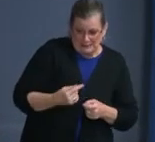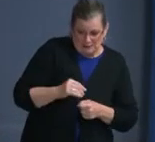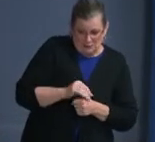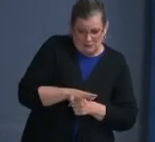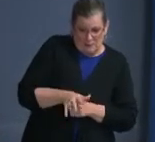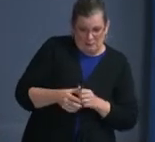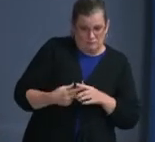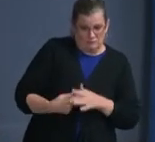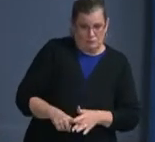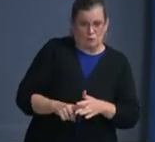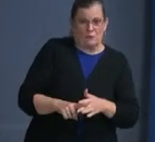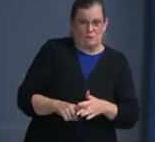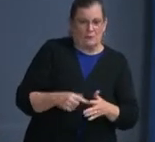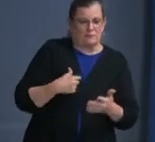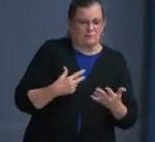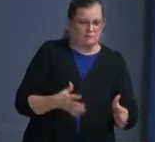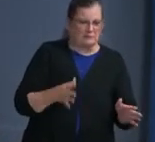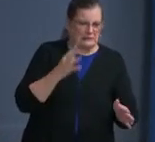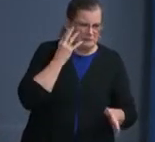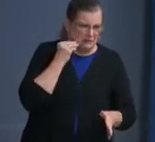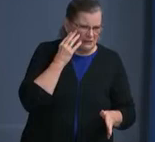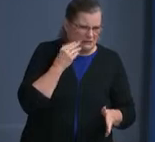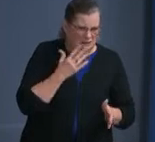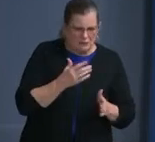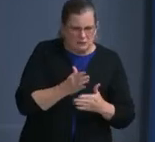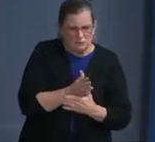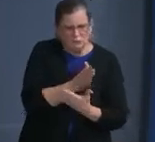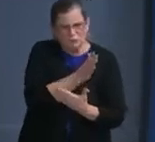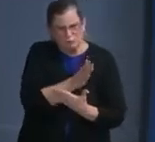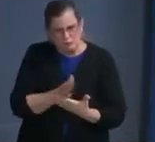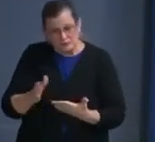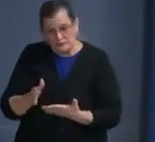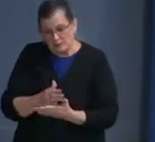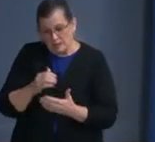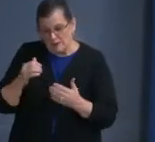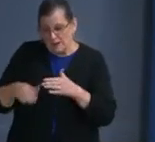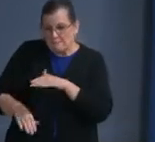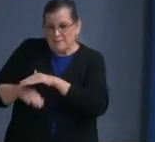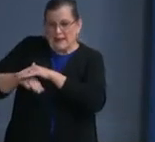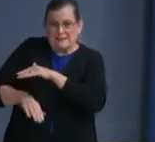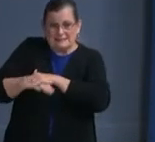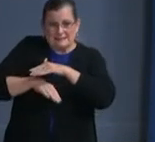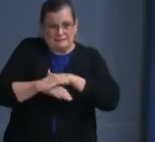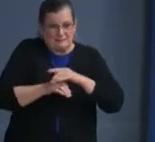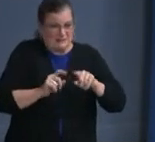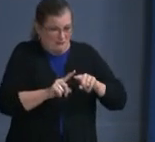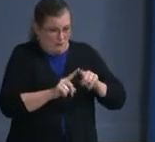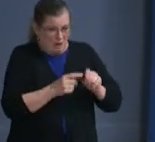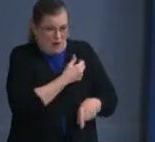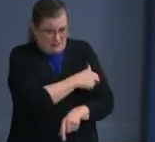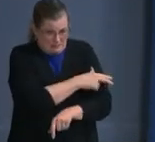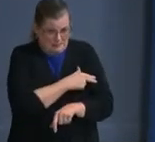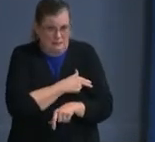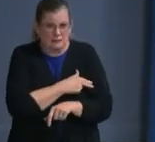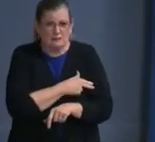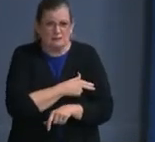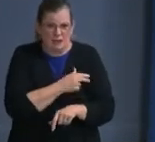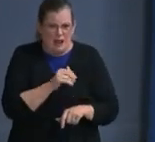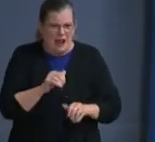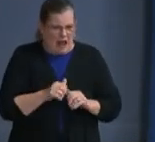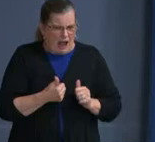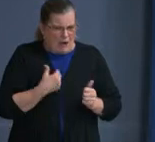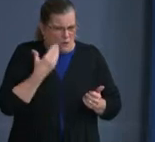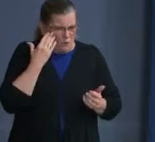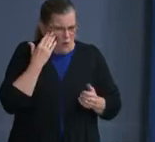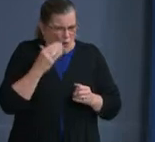COVID-19, experienced oscillations in capacity across the district's acute care hospital system. As you know, the healthcare system in